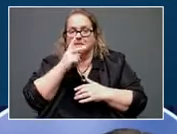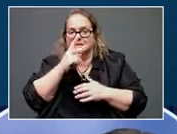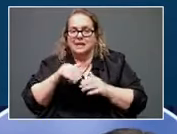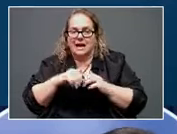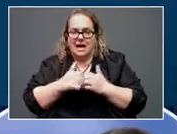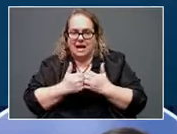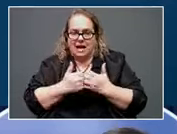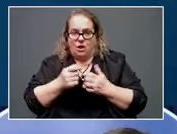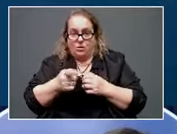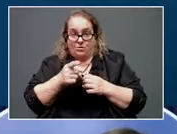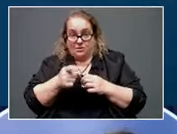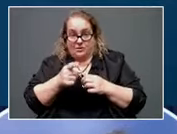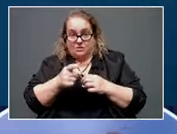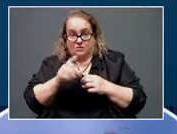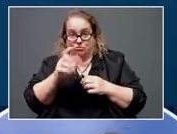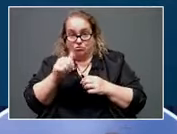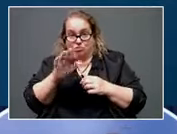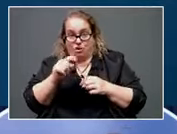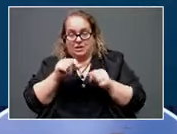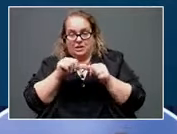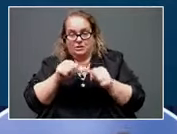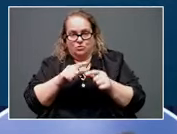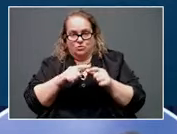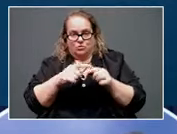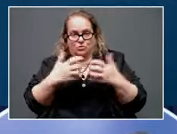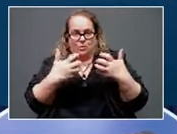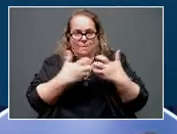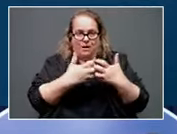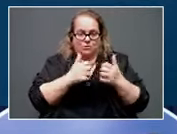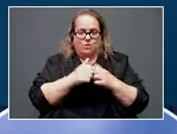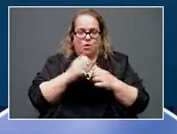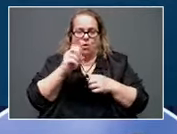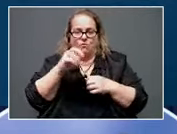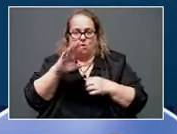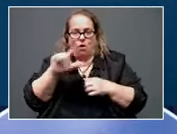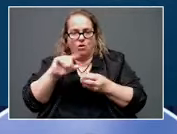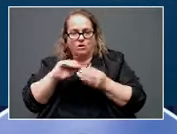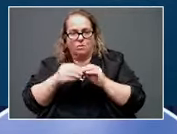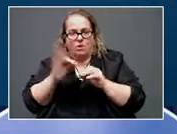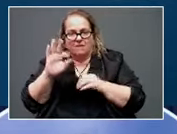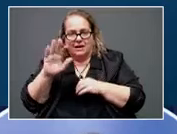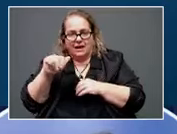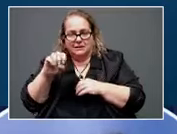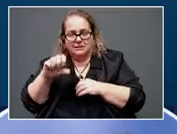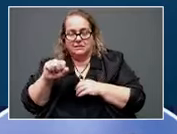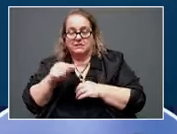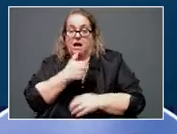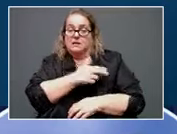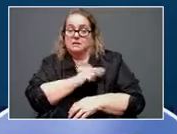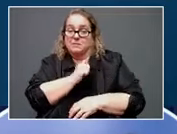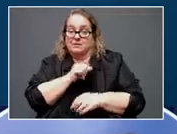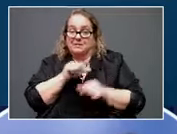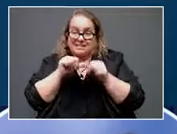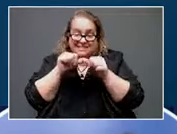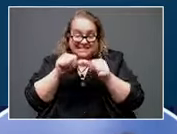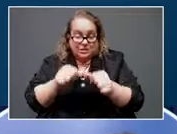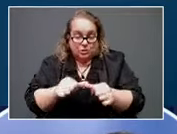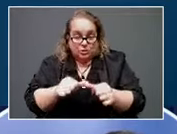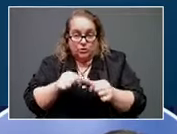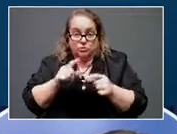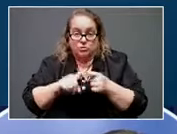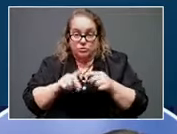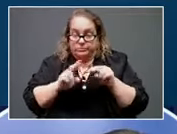stair-stepper chart continues to match up with the overall number of cases. Hospitalizations continuing to fall and